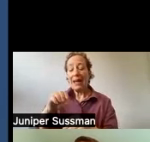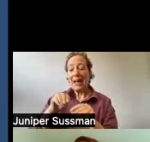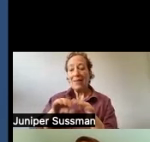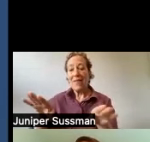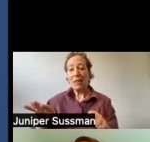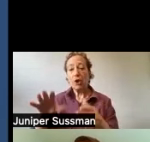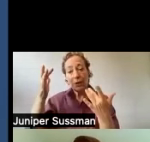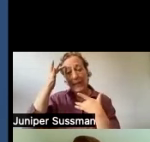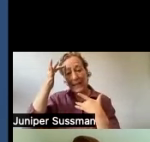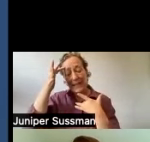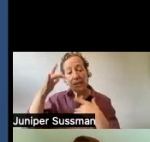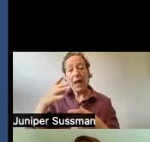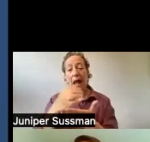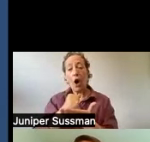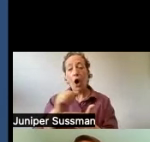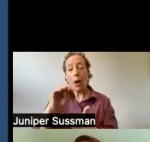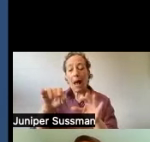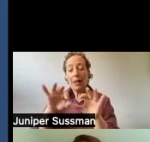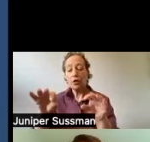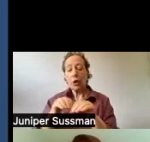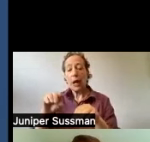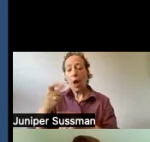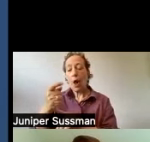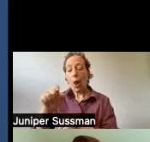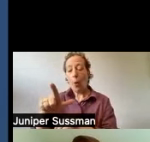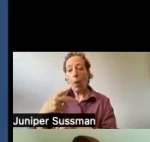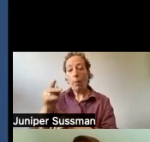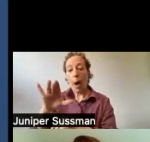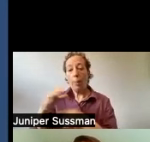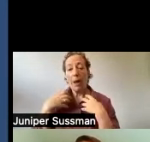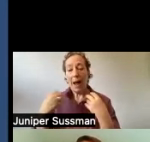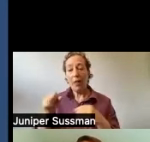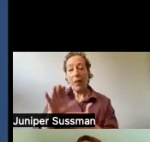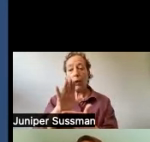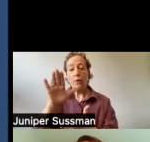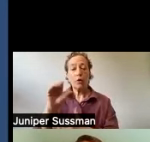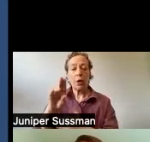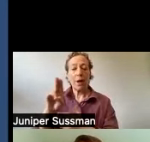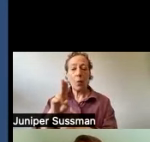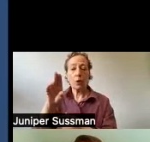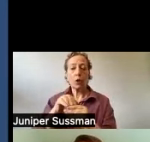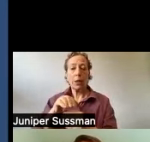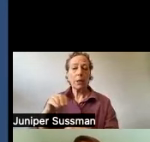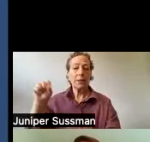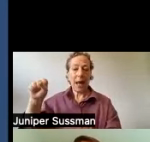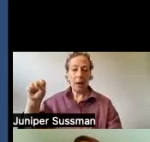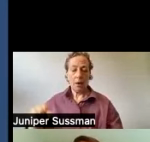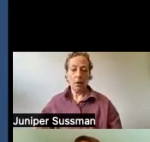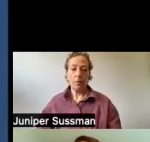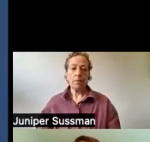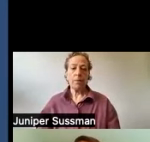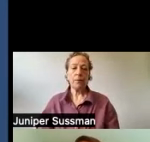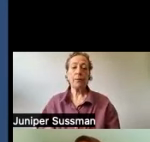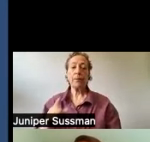diseases and earned a master's degree in global public health at the University of Washington in Seattle. He